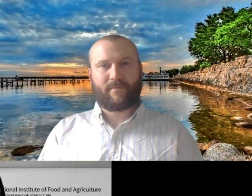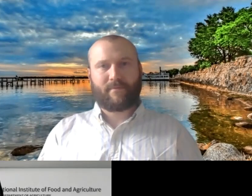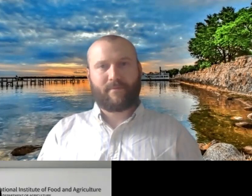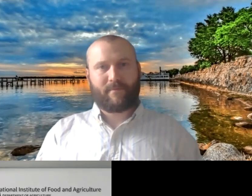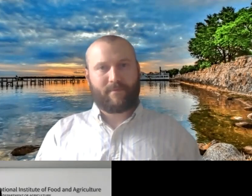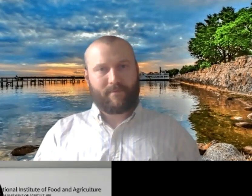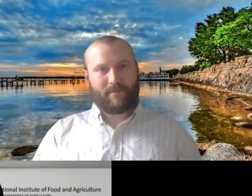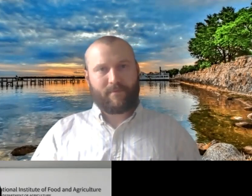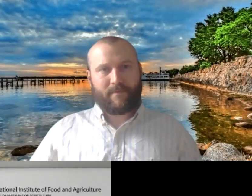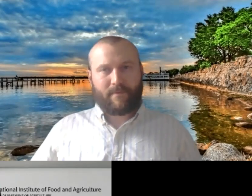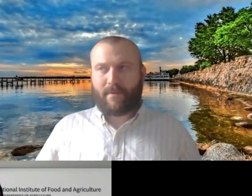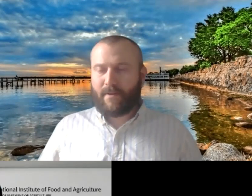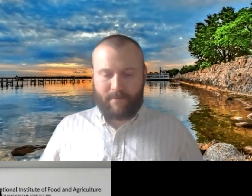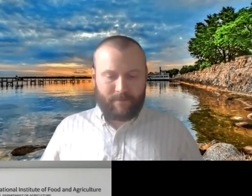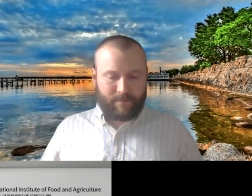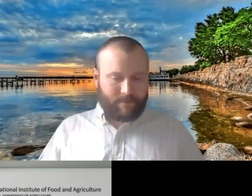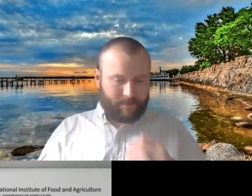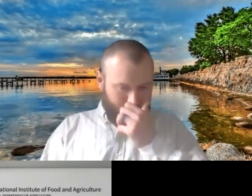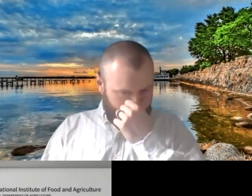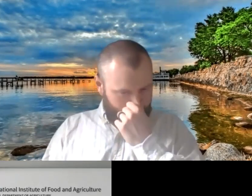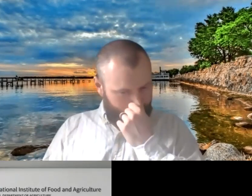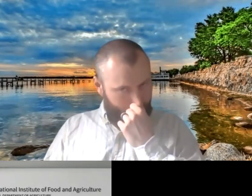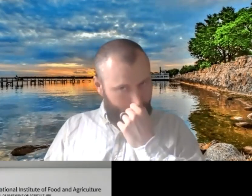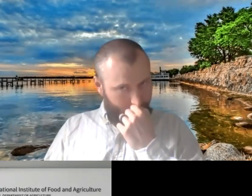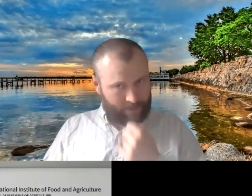For those joining us, we're just going to give it one moment.